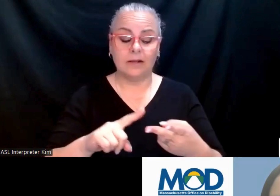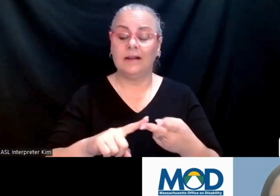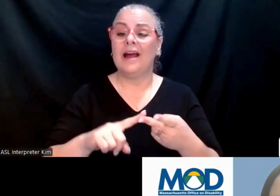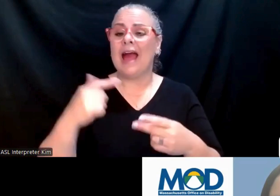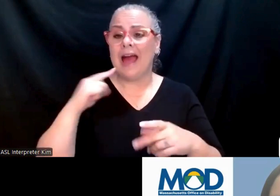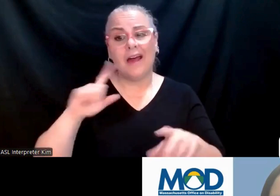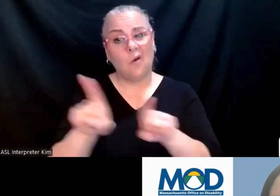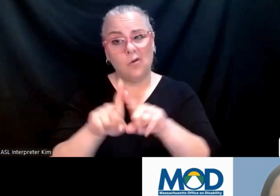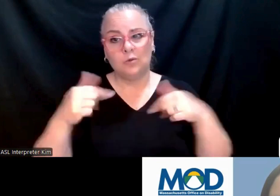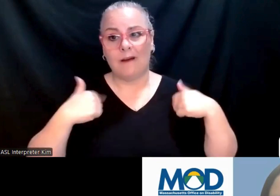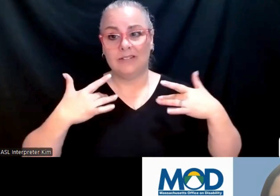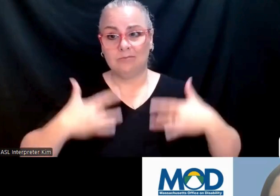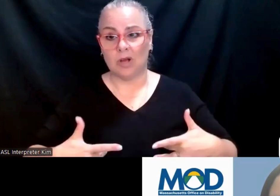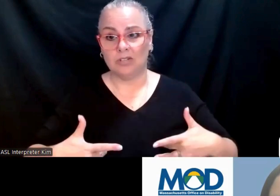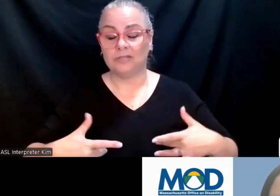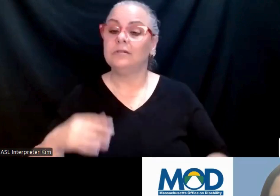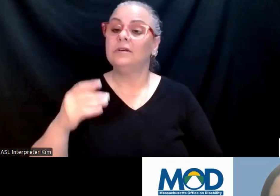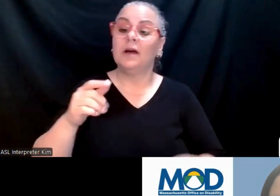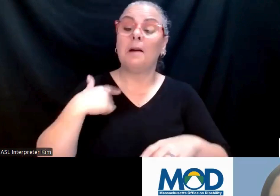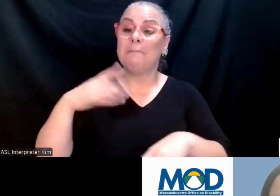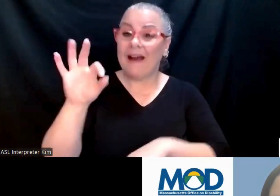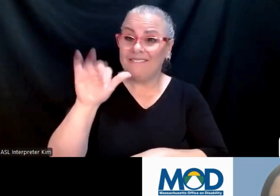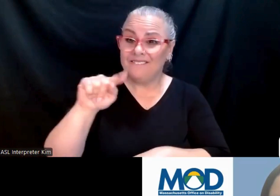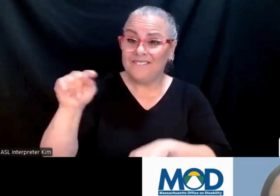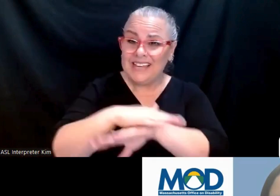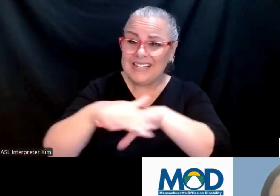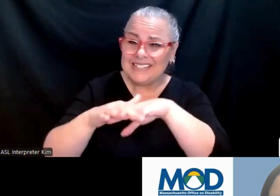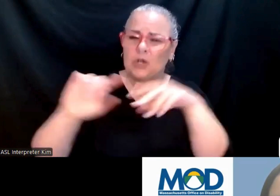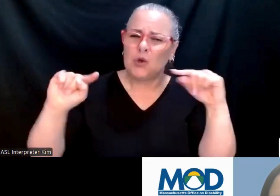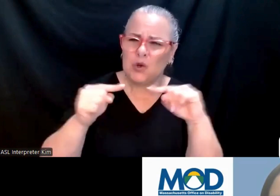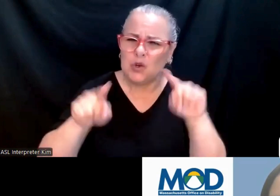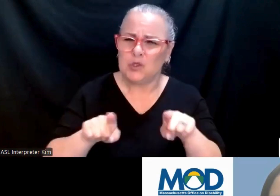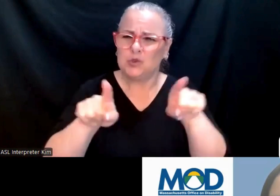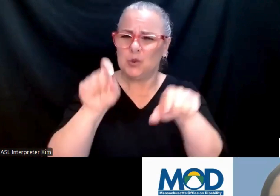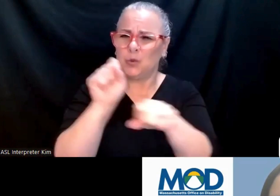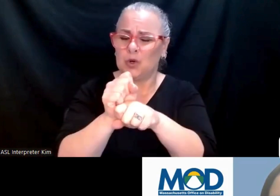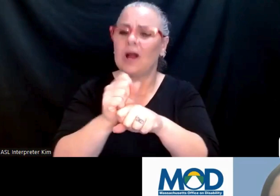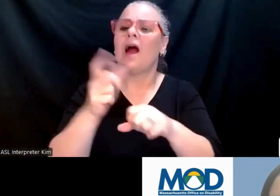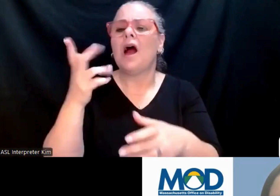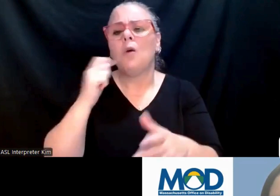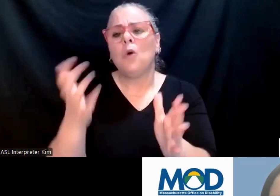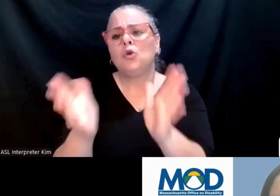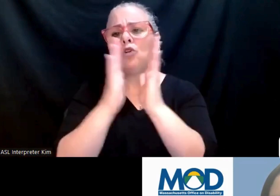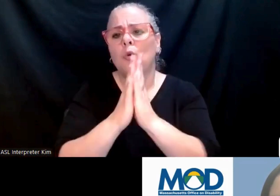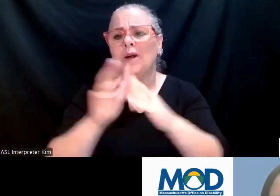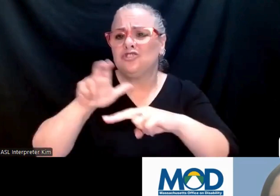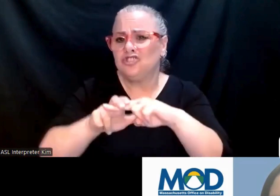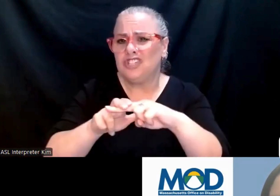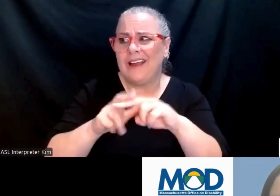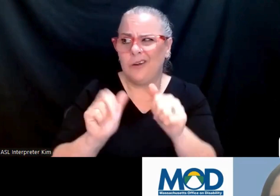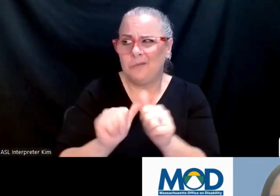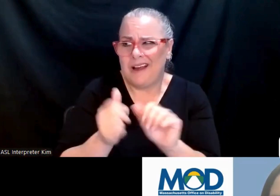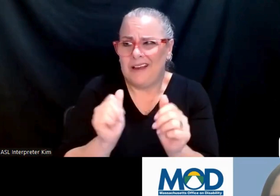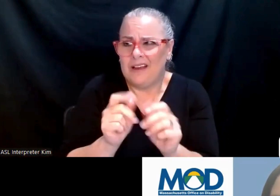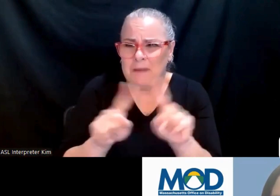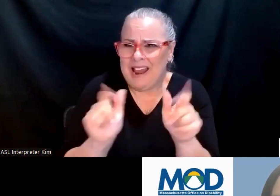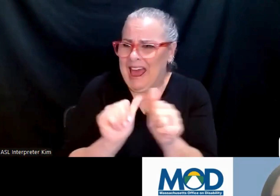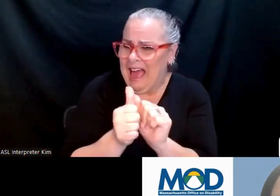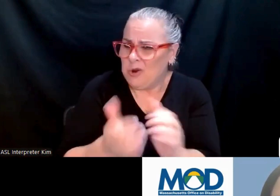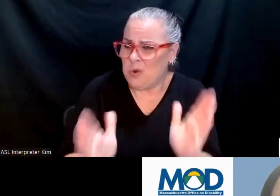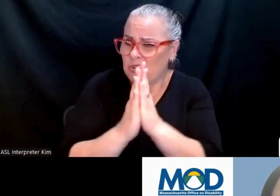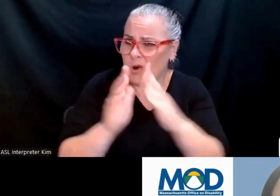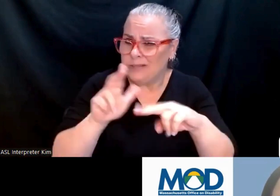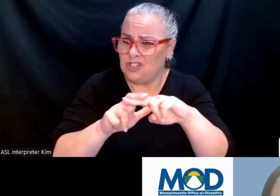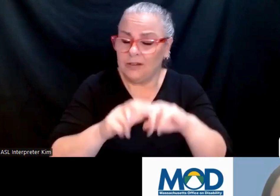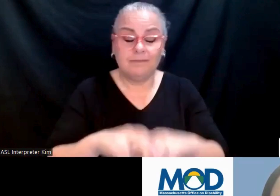depression. My feet have been hurting me while I'm at work, and I'd like to request a chair at work, but I'm really not sure how to do that.